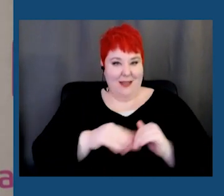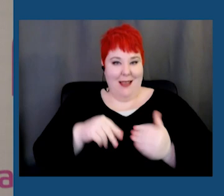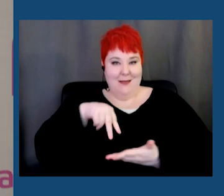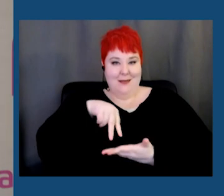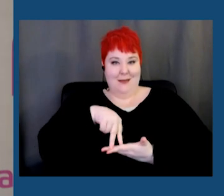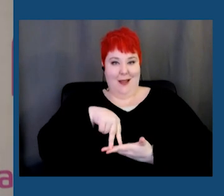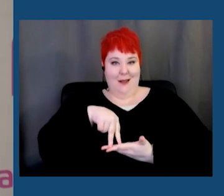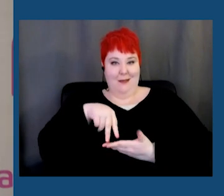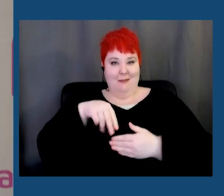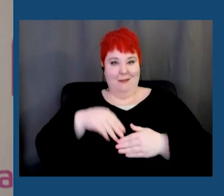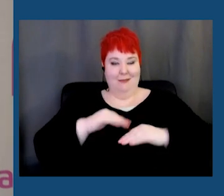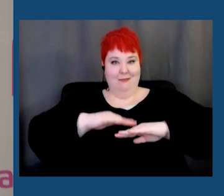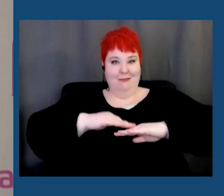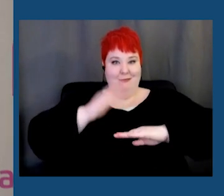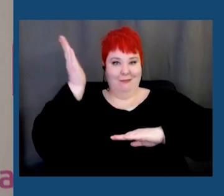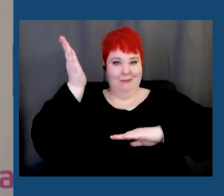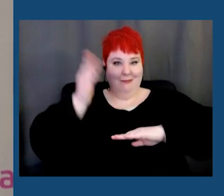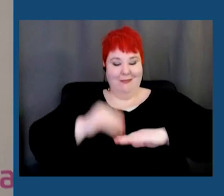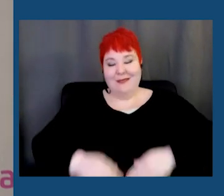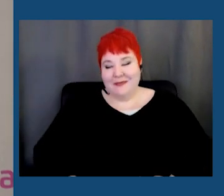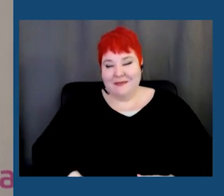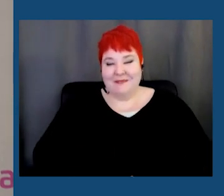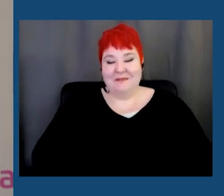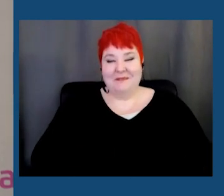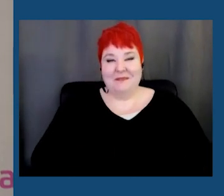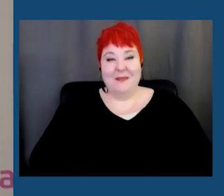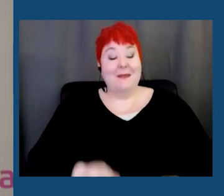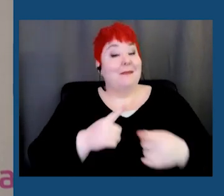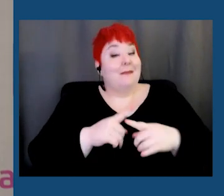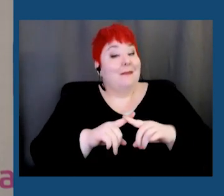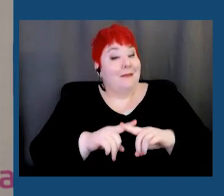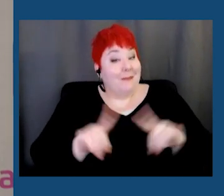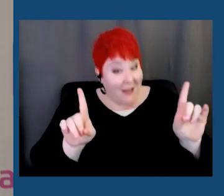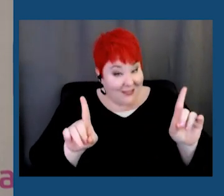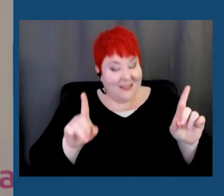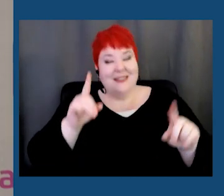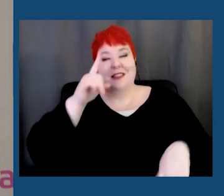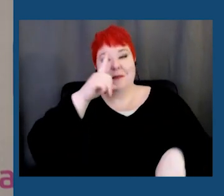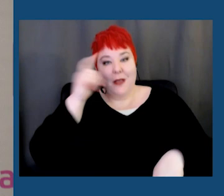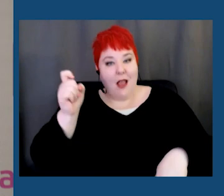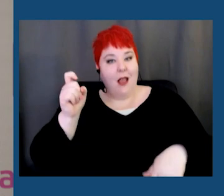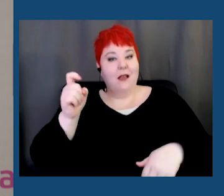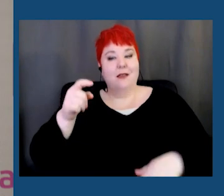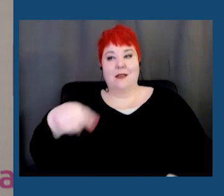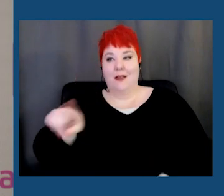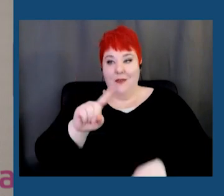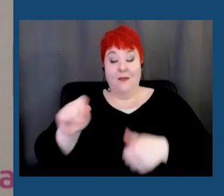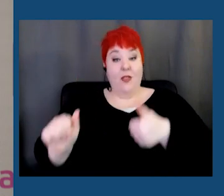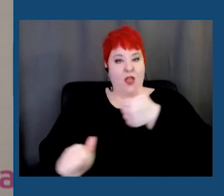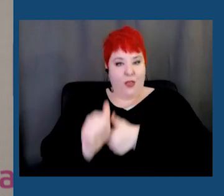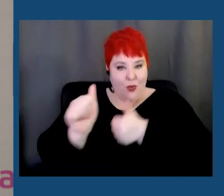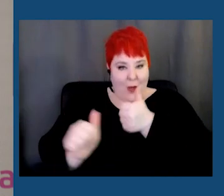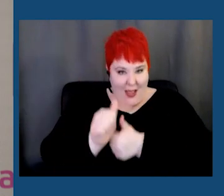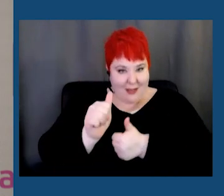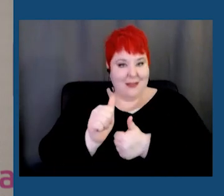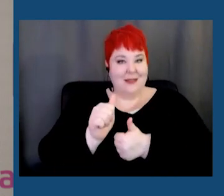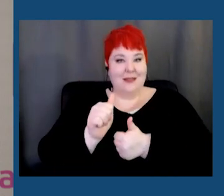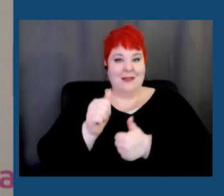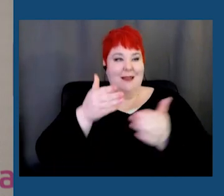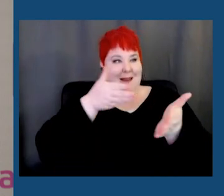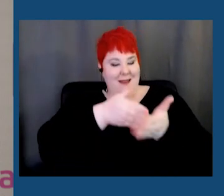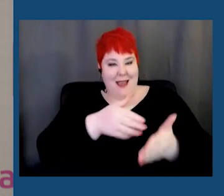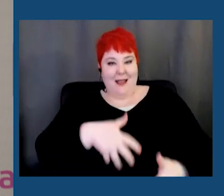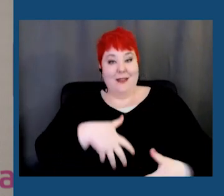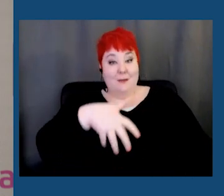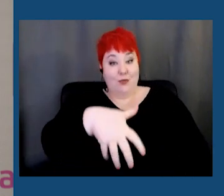podium. And yet, because of the threats facing pregnant people in this moment, we